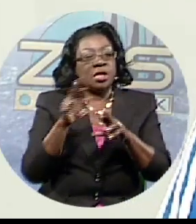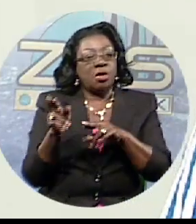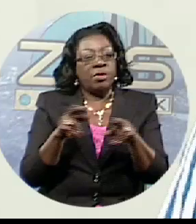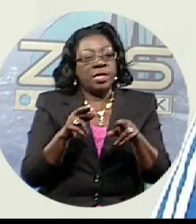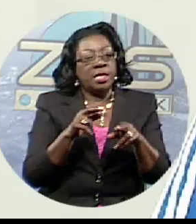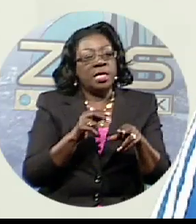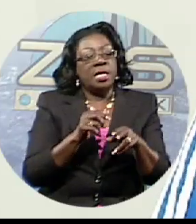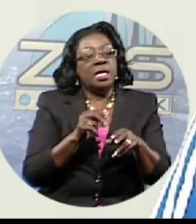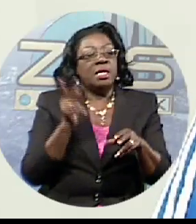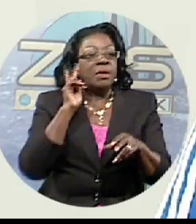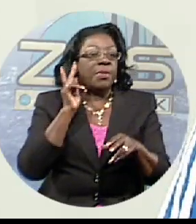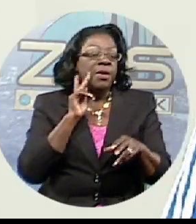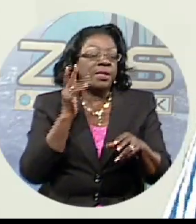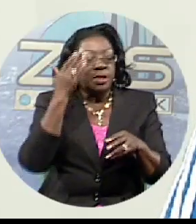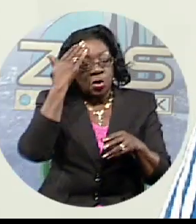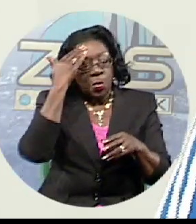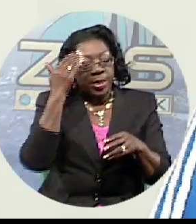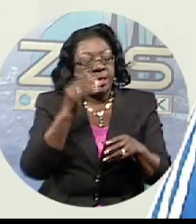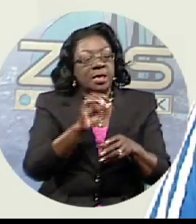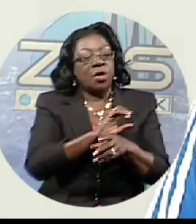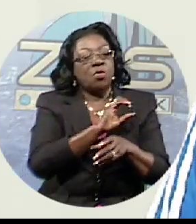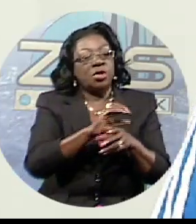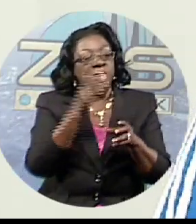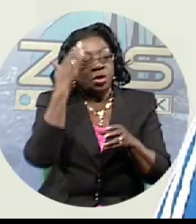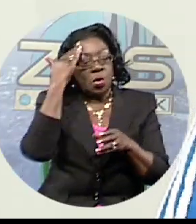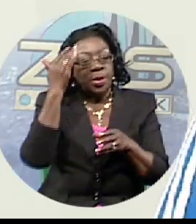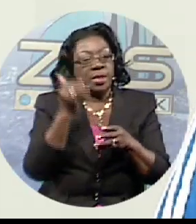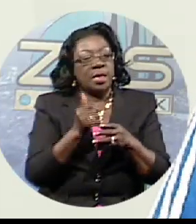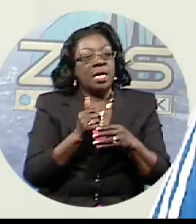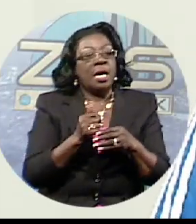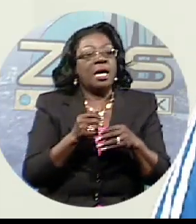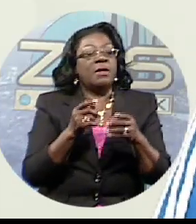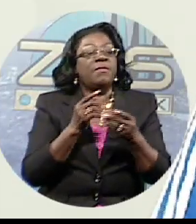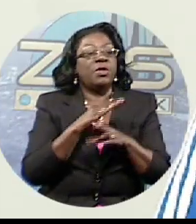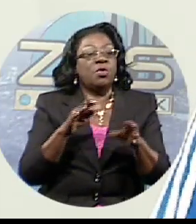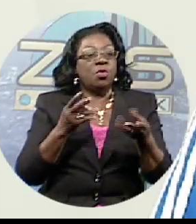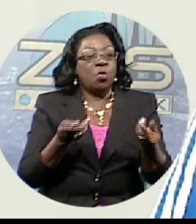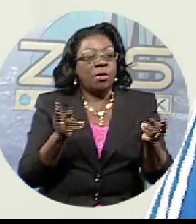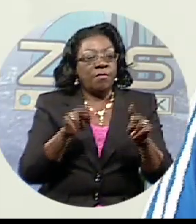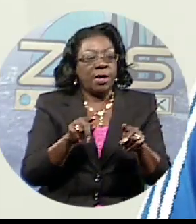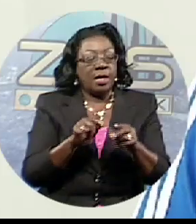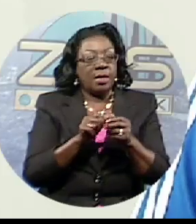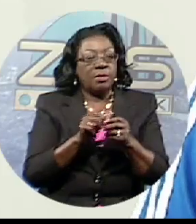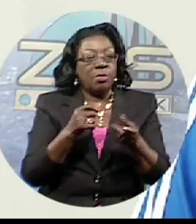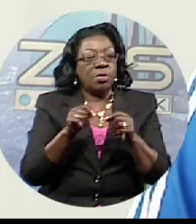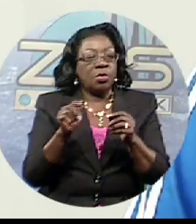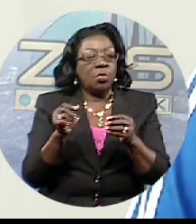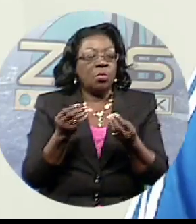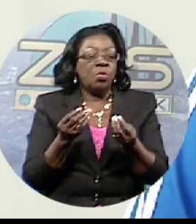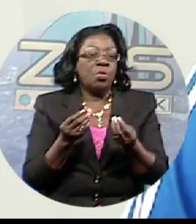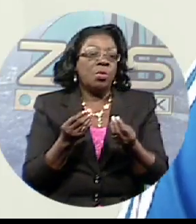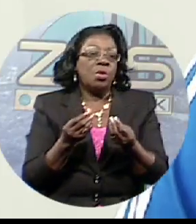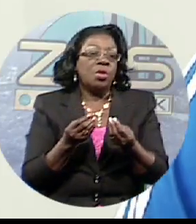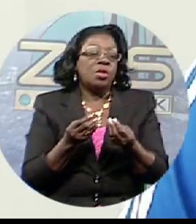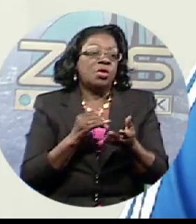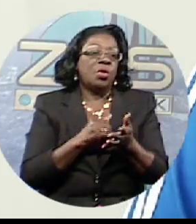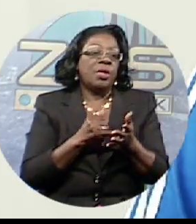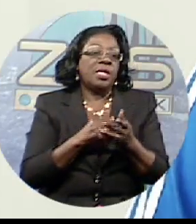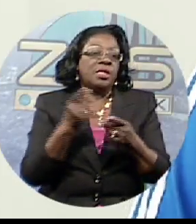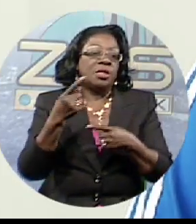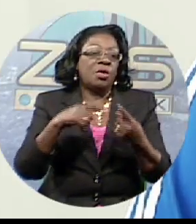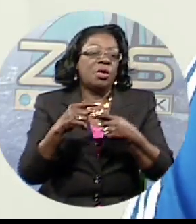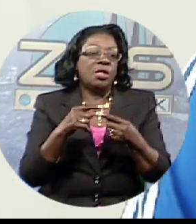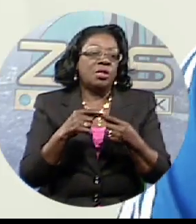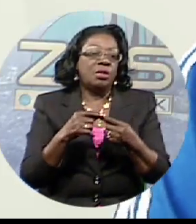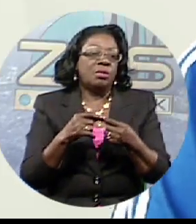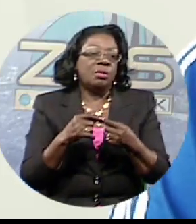of it, the parents are aware of it, and we've taken the position that if you don't qualify, you don't go. And so, it's going out on a